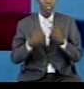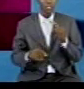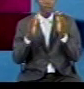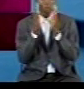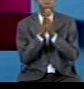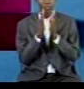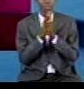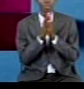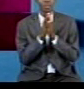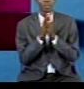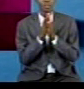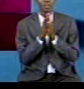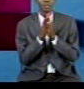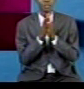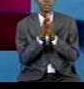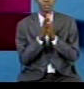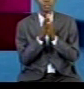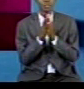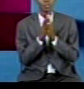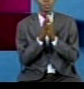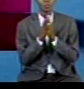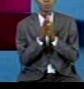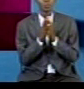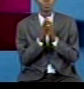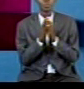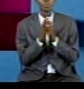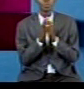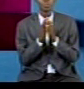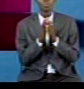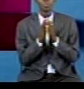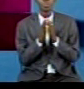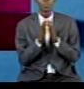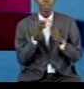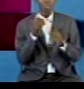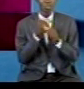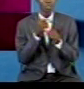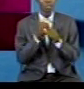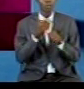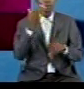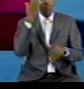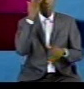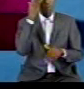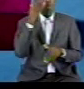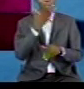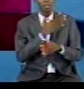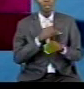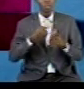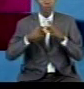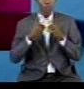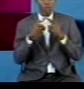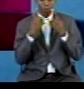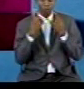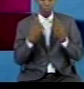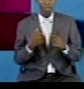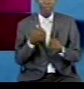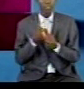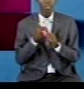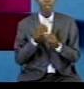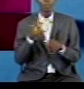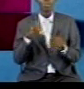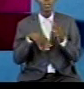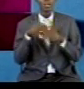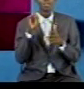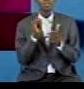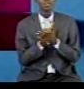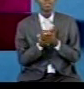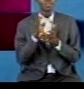I should examine myself and know. I begin to check, as I check myself, I discover that I can even